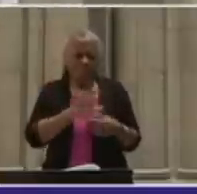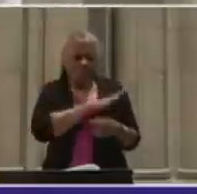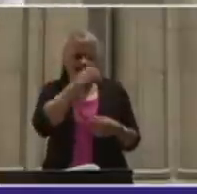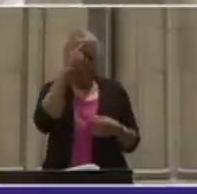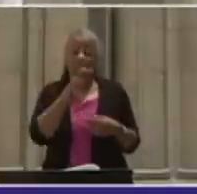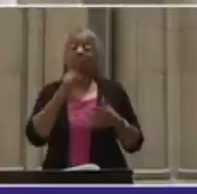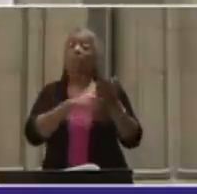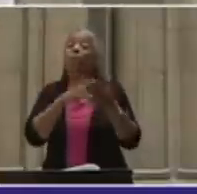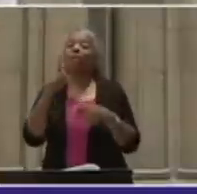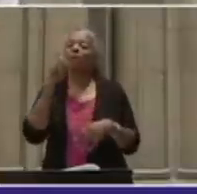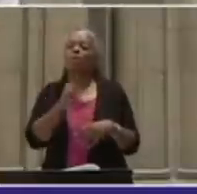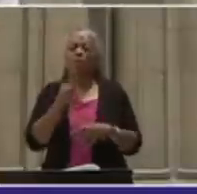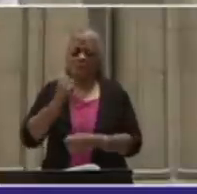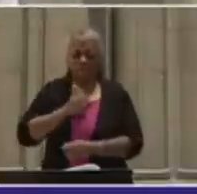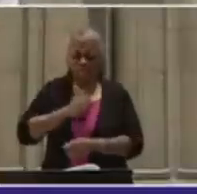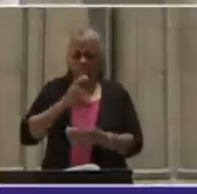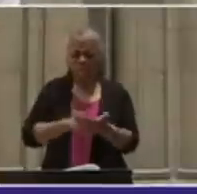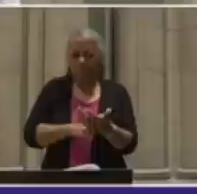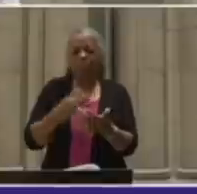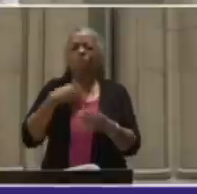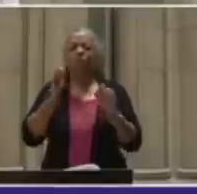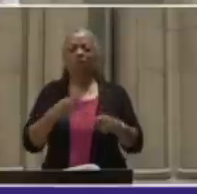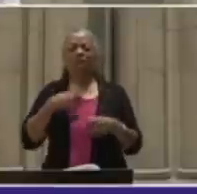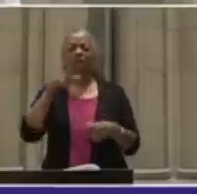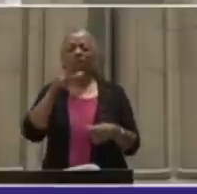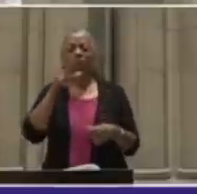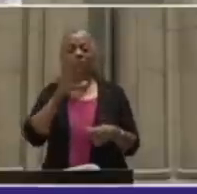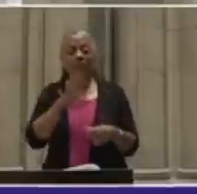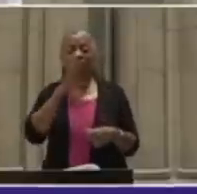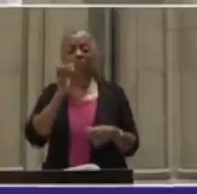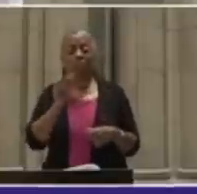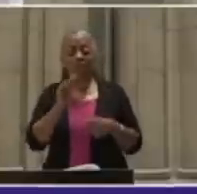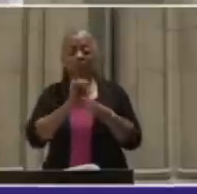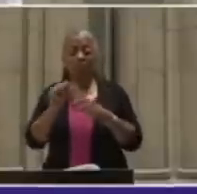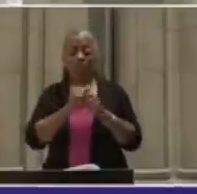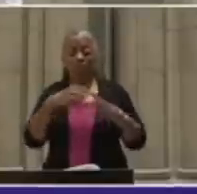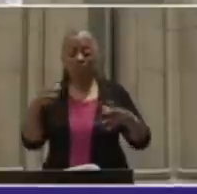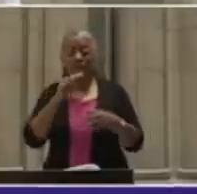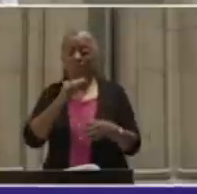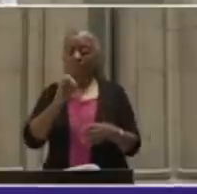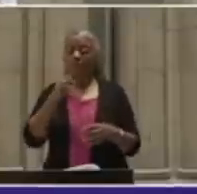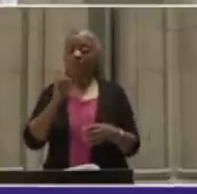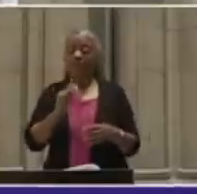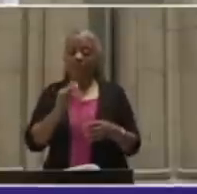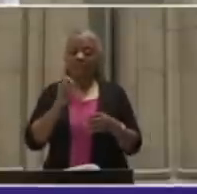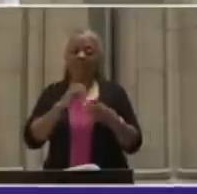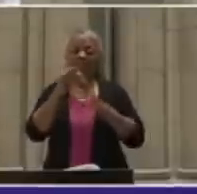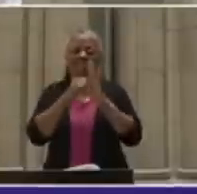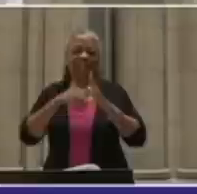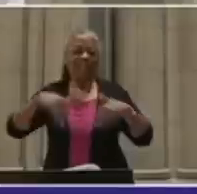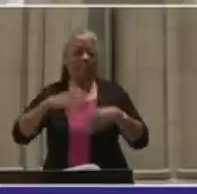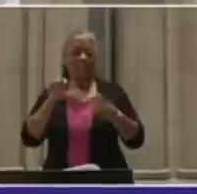we cancel one military contract, we could have $25 billion to expand Medicaid in the 14 states that haven't